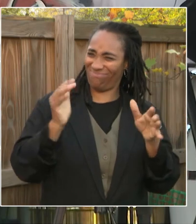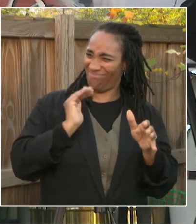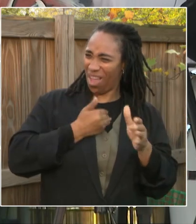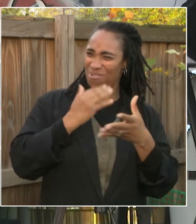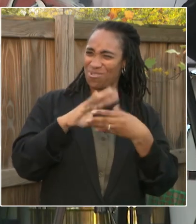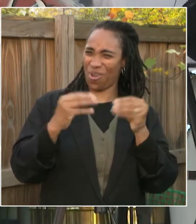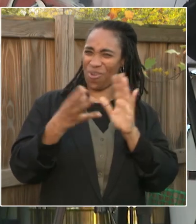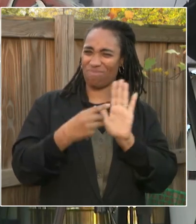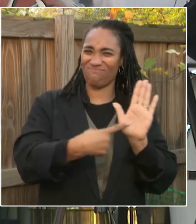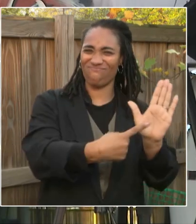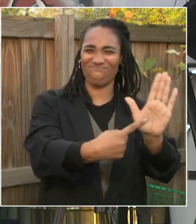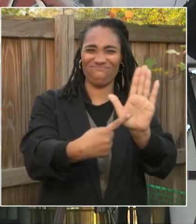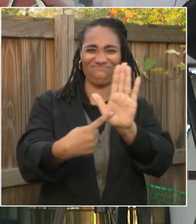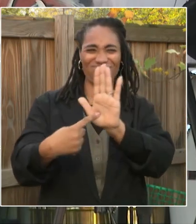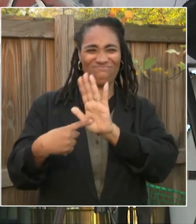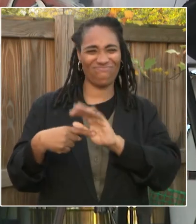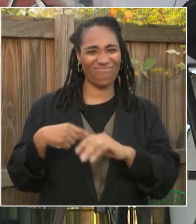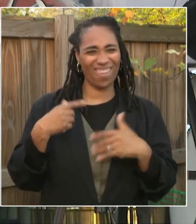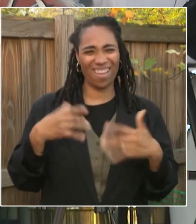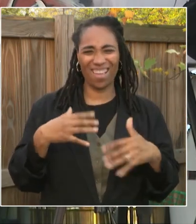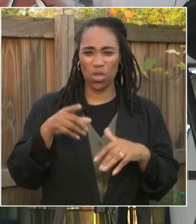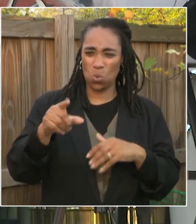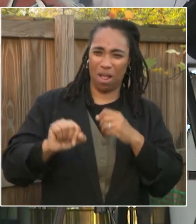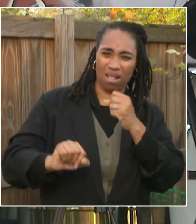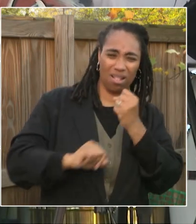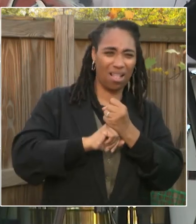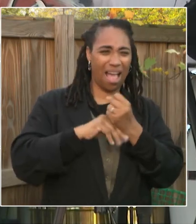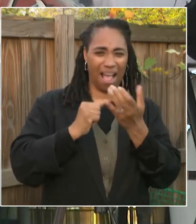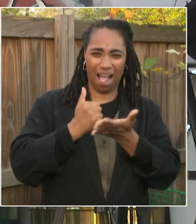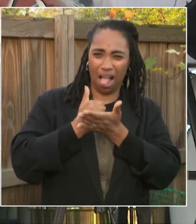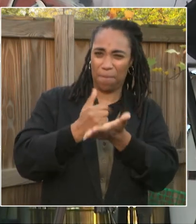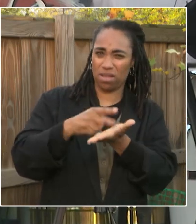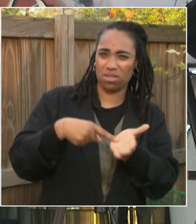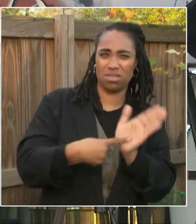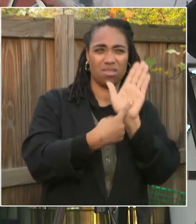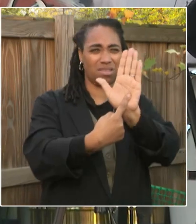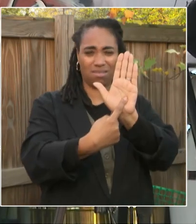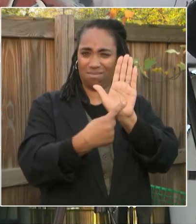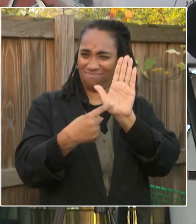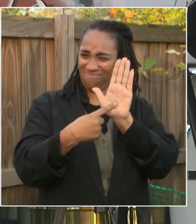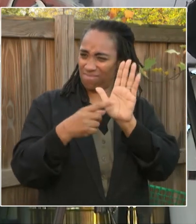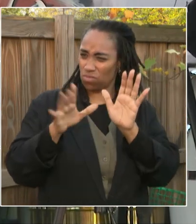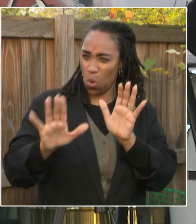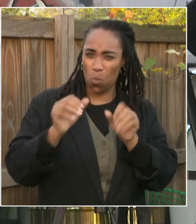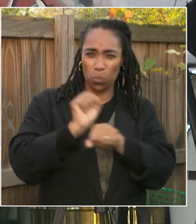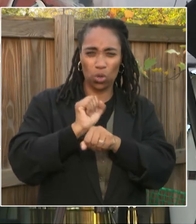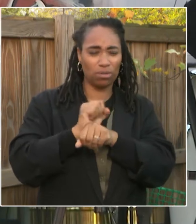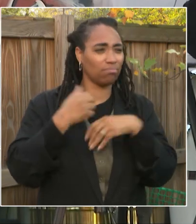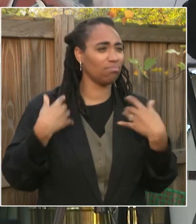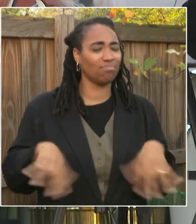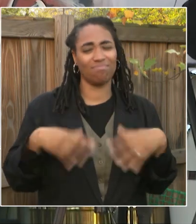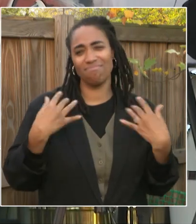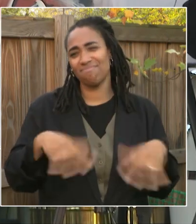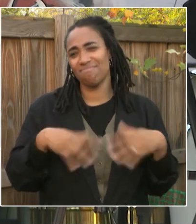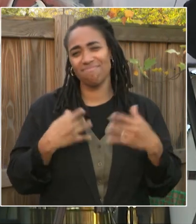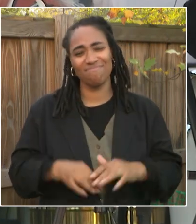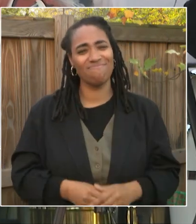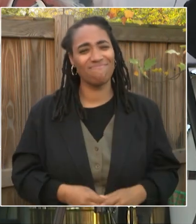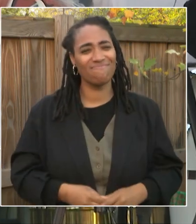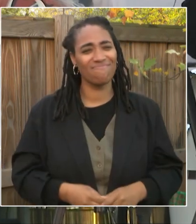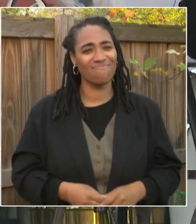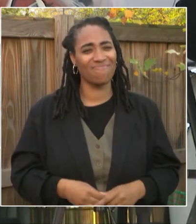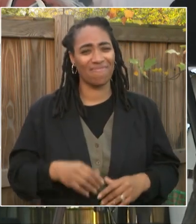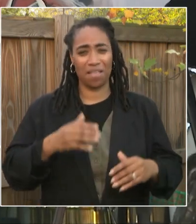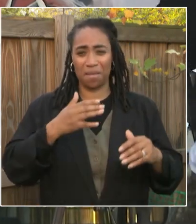to authenticate the work of go-go and go-go culture. And so do me a favor and put your hands together for Mr. Charles Stevenson Jr.,